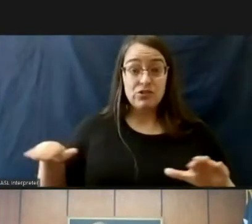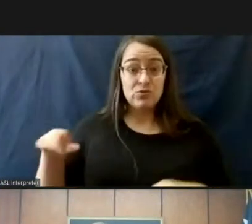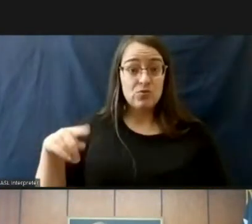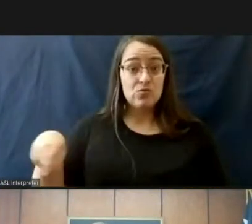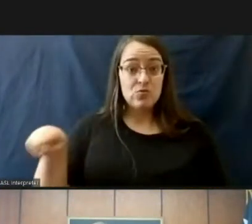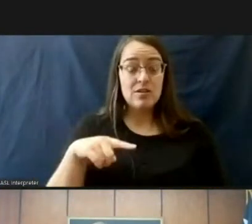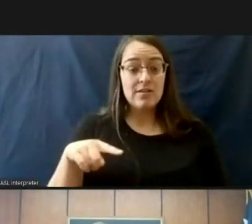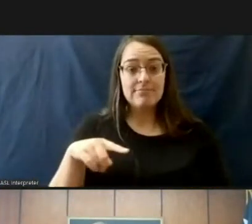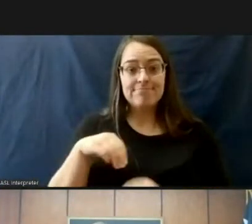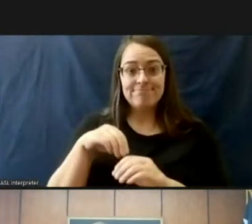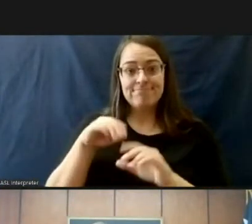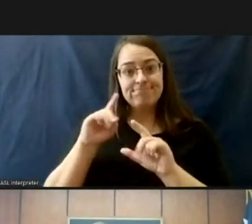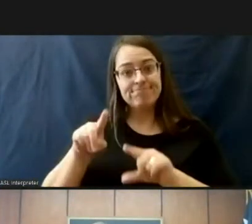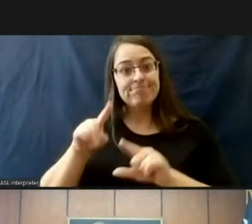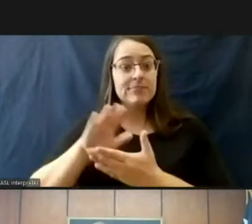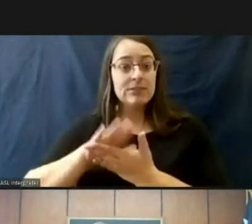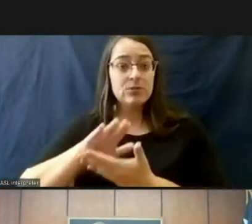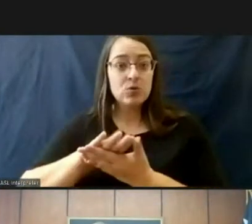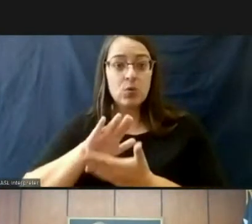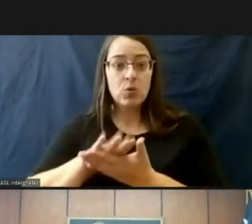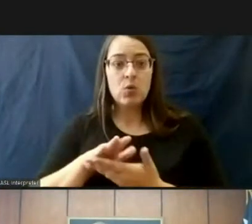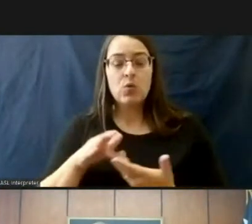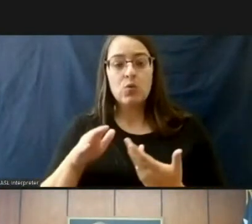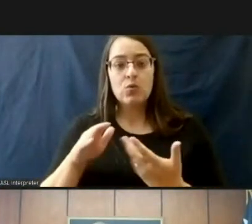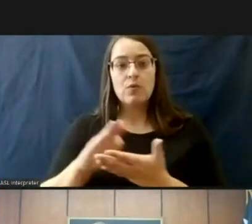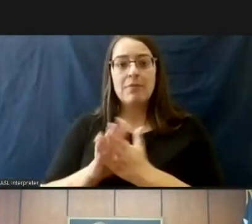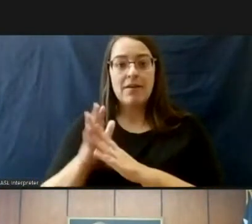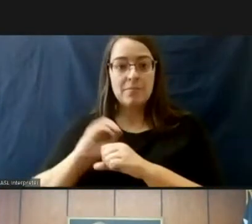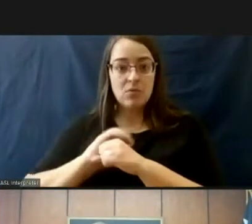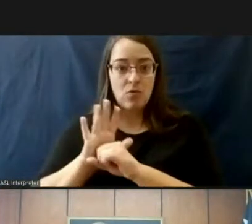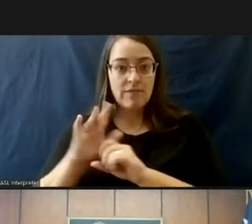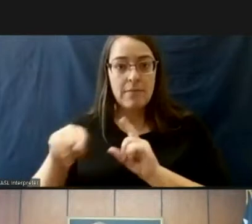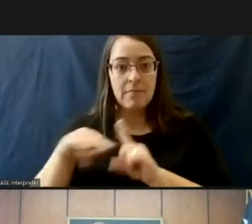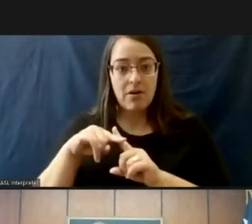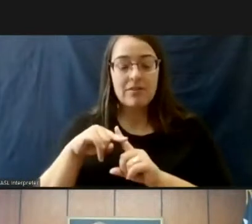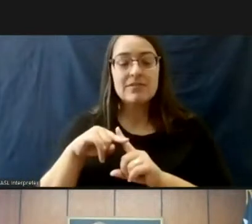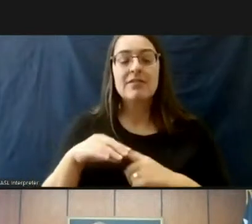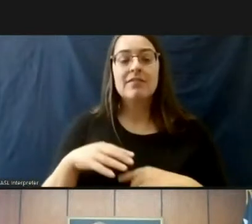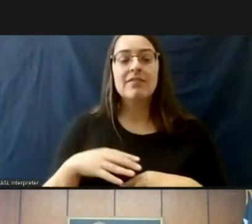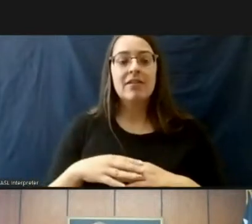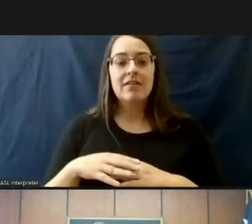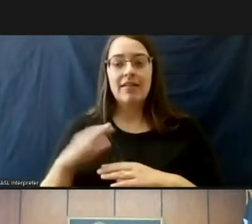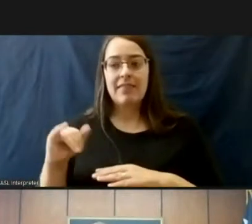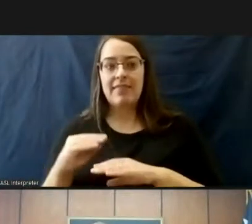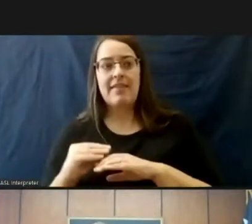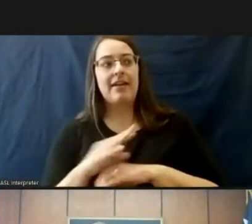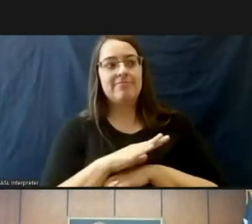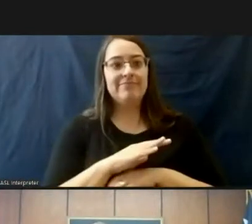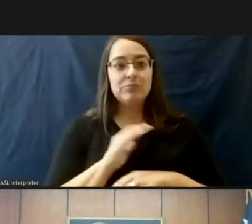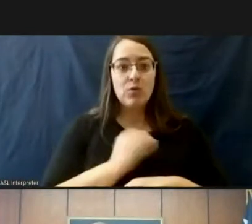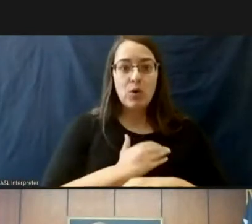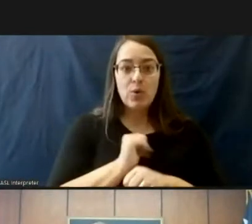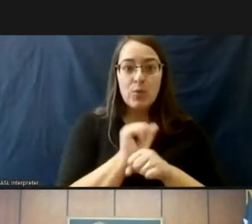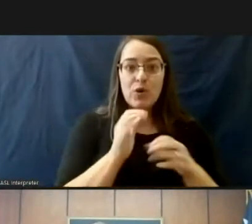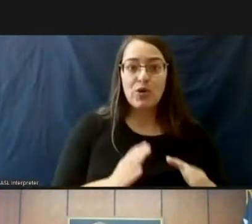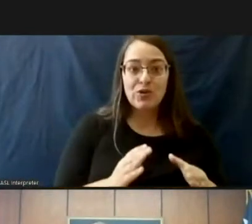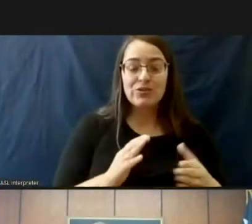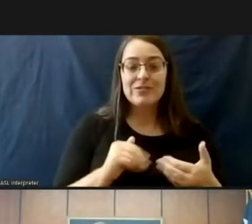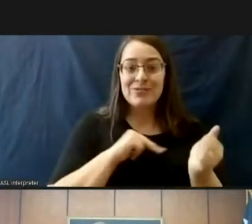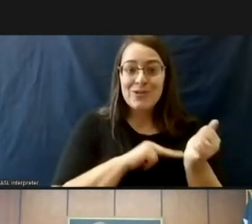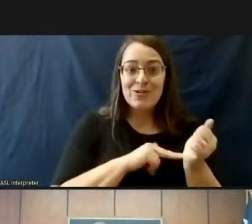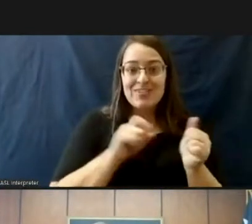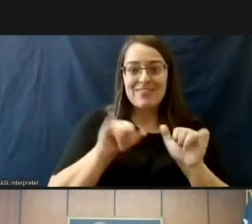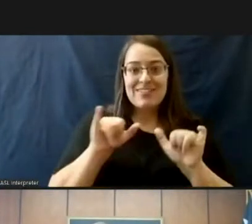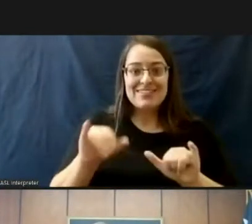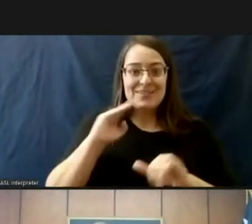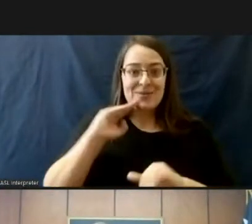school that the children are COVID positive. And that also ends up affecting our workforce. If our nurses are needing to stay home in order to